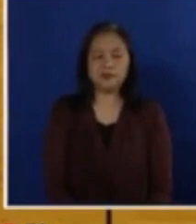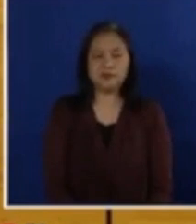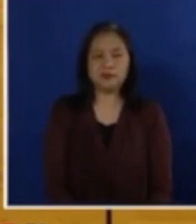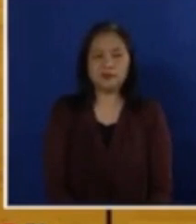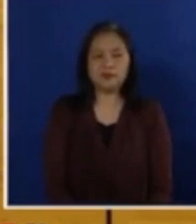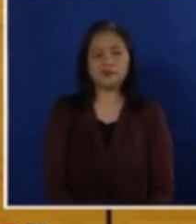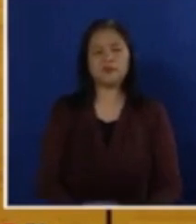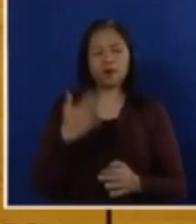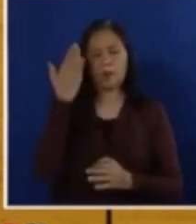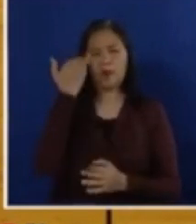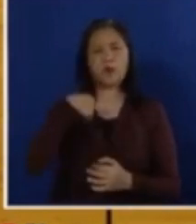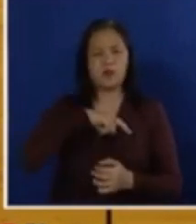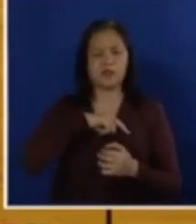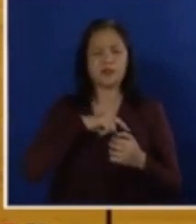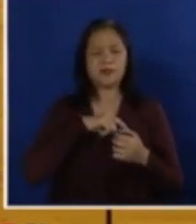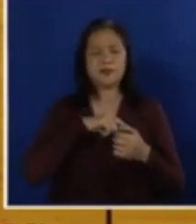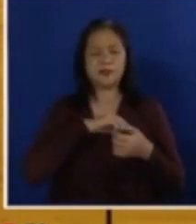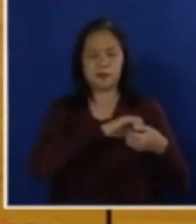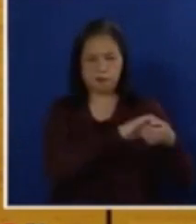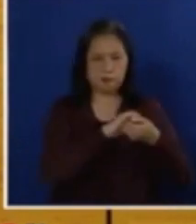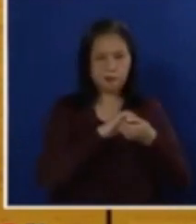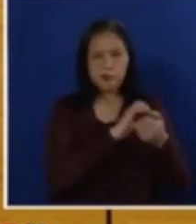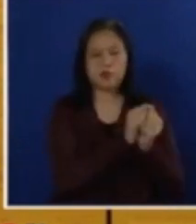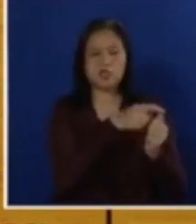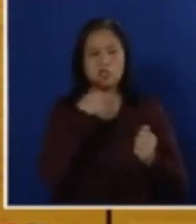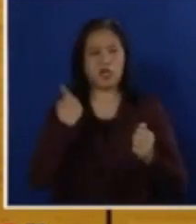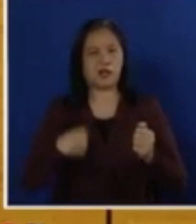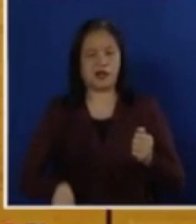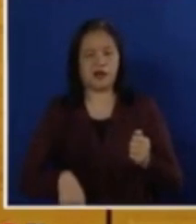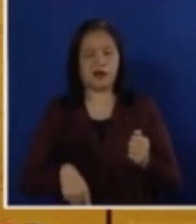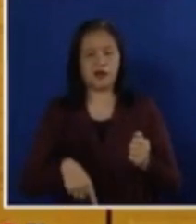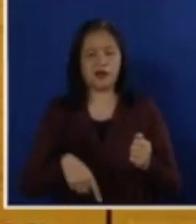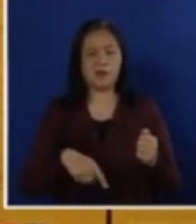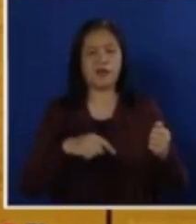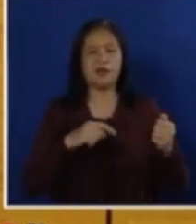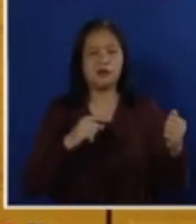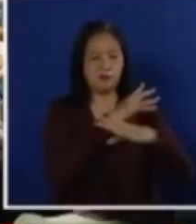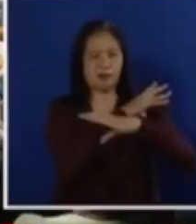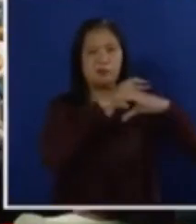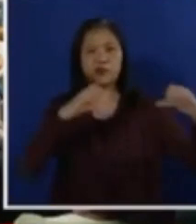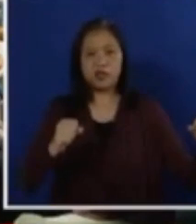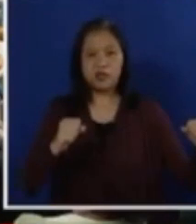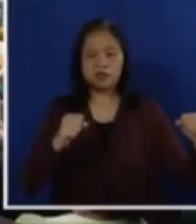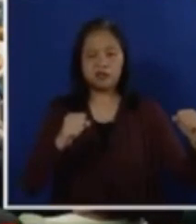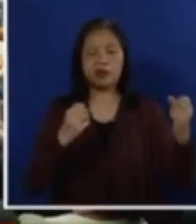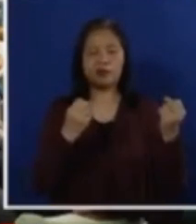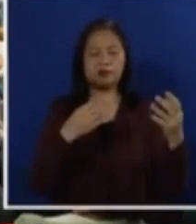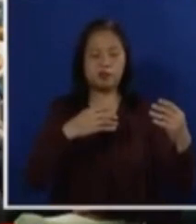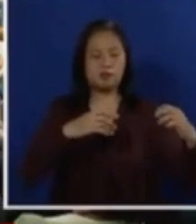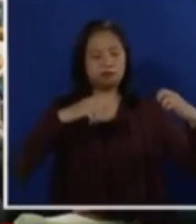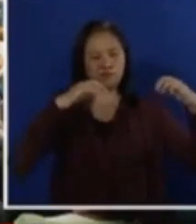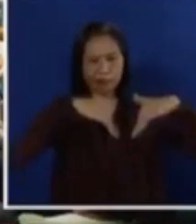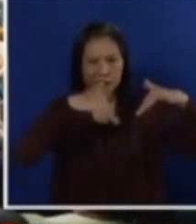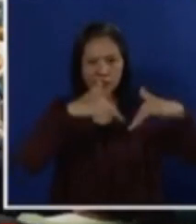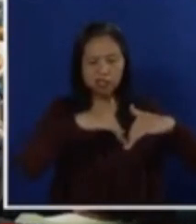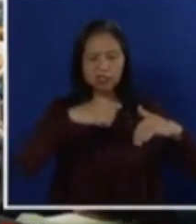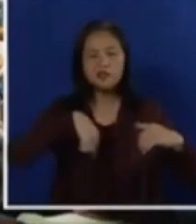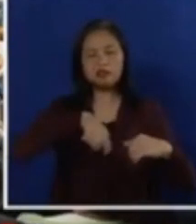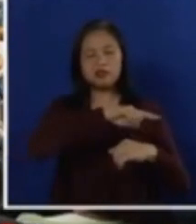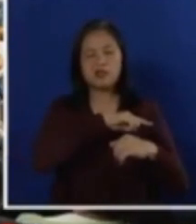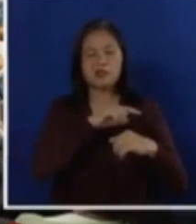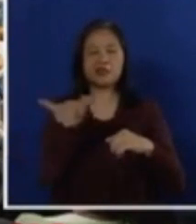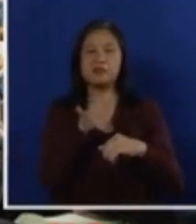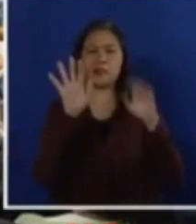This is why we engage China through this bilateral and multilateral platform, such as